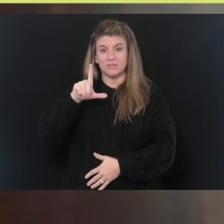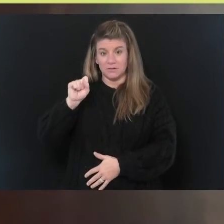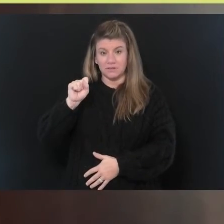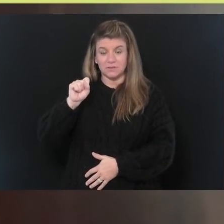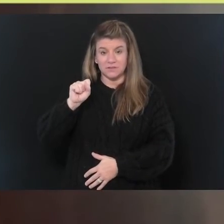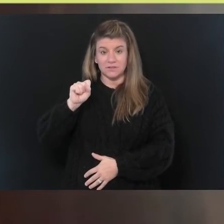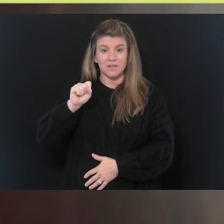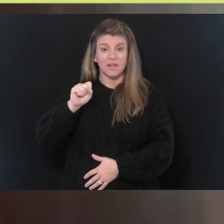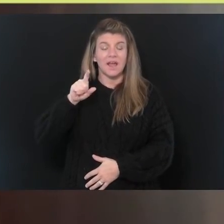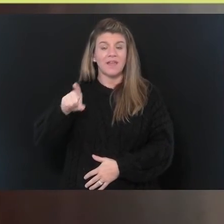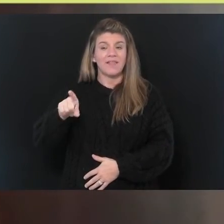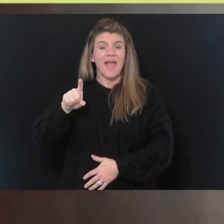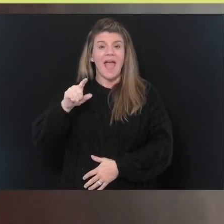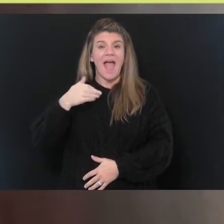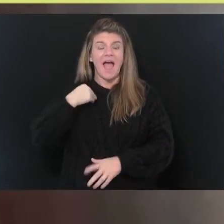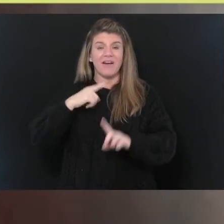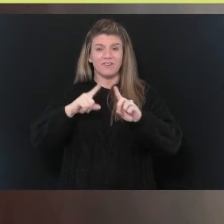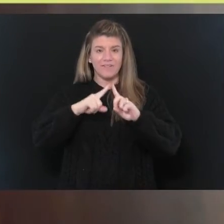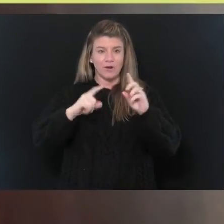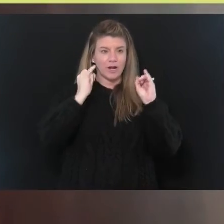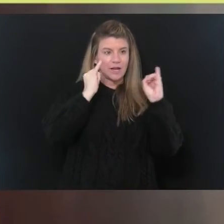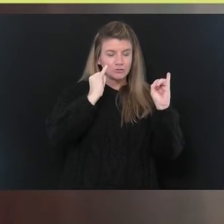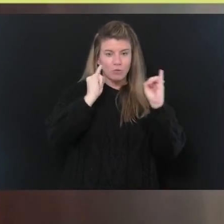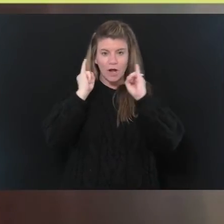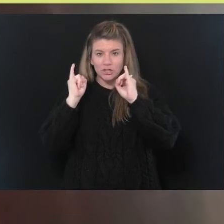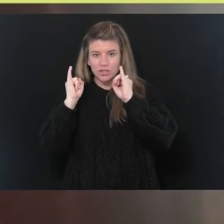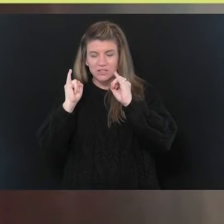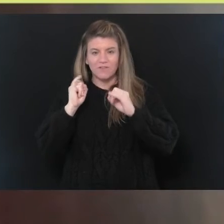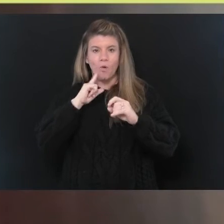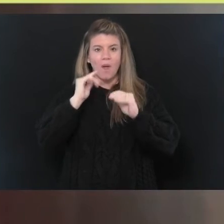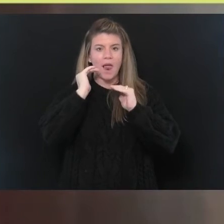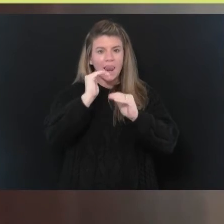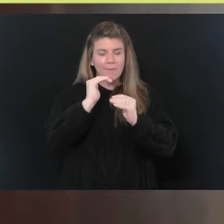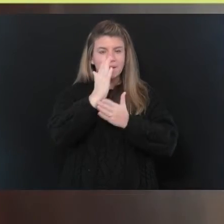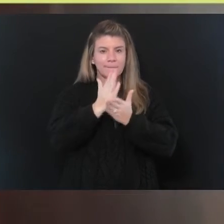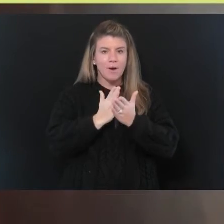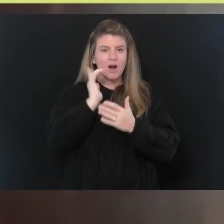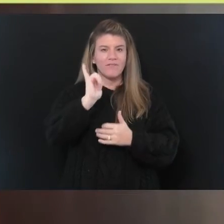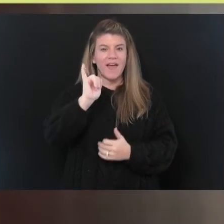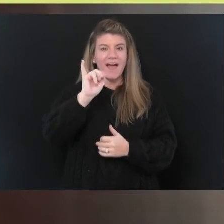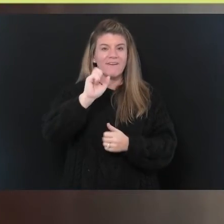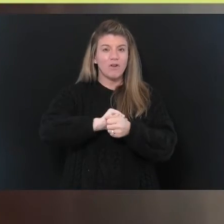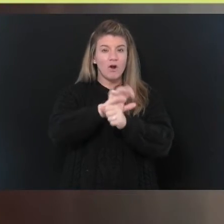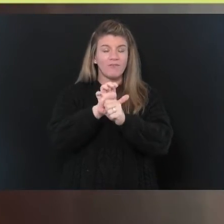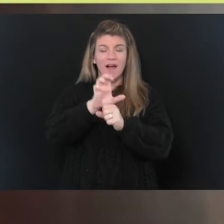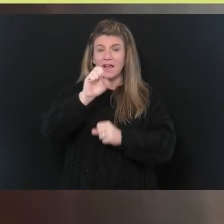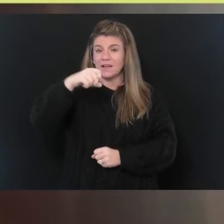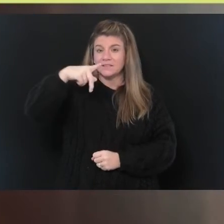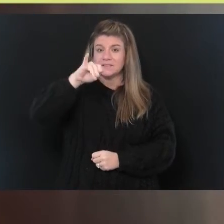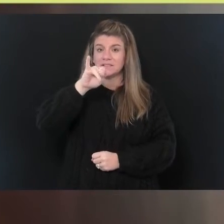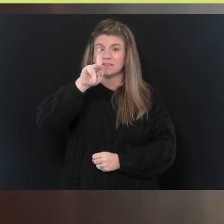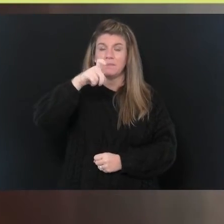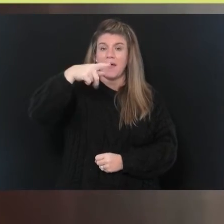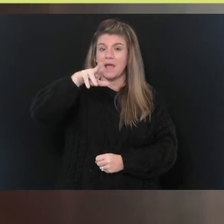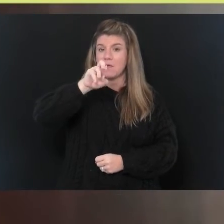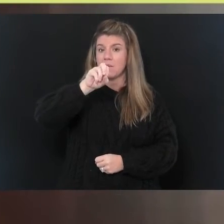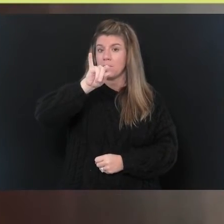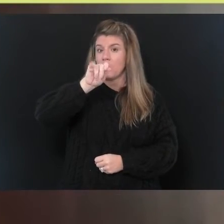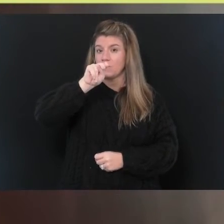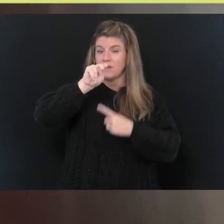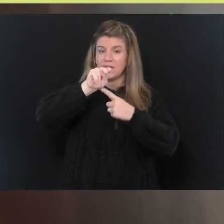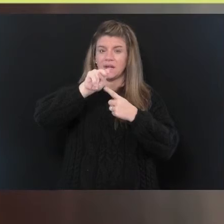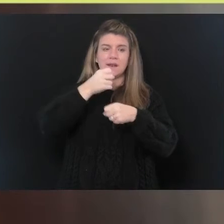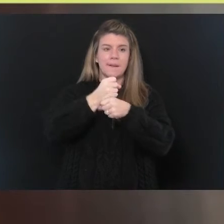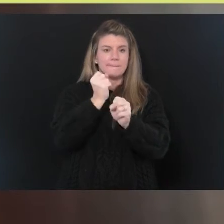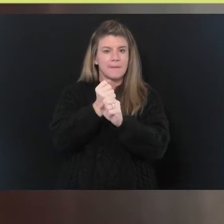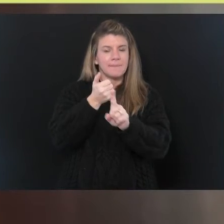they are instructions for only that limited part of the virus, the spike protein, to be made by our cells. And that then induces